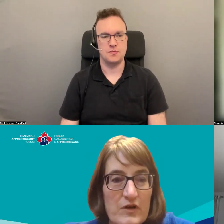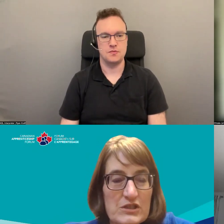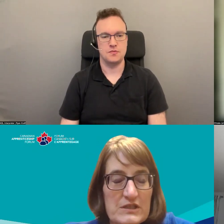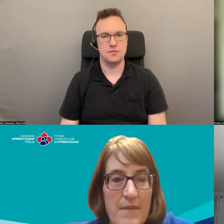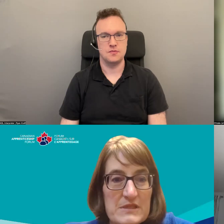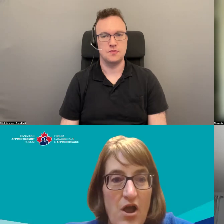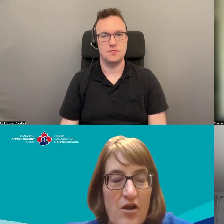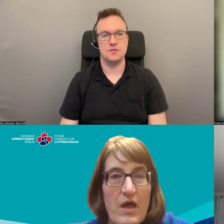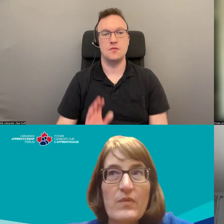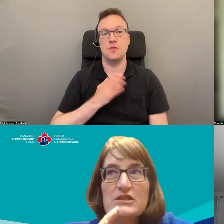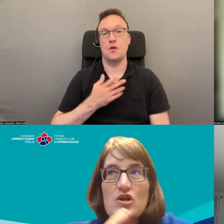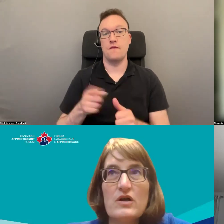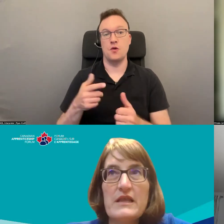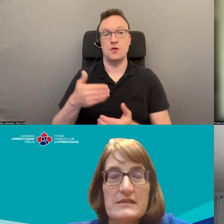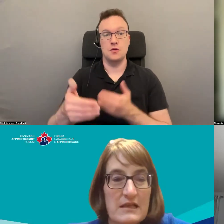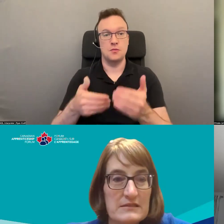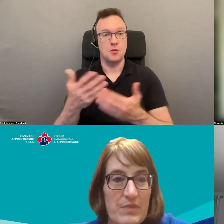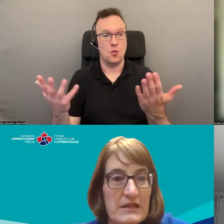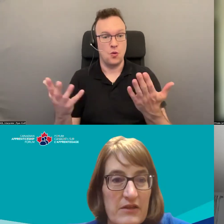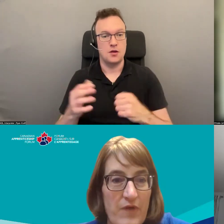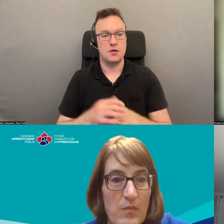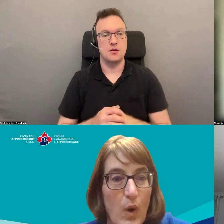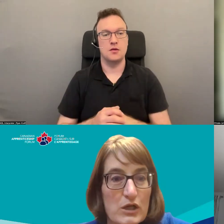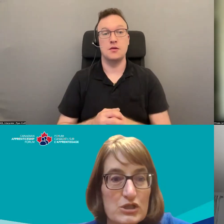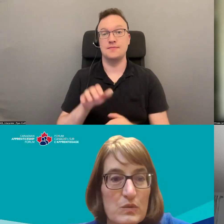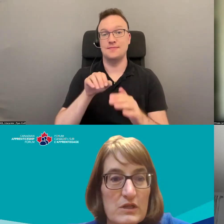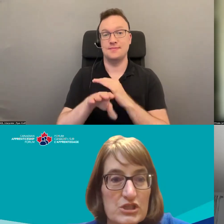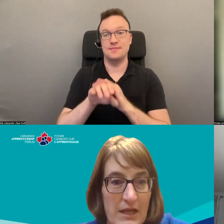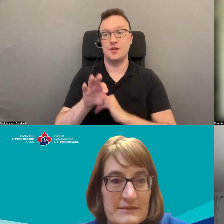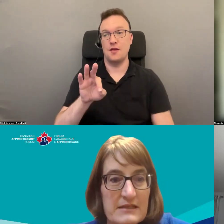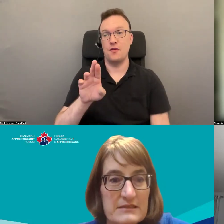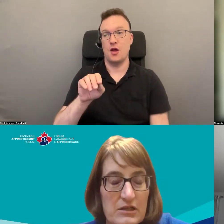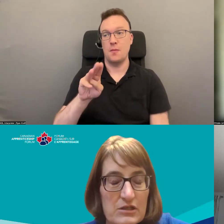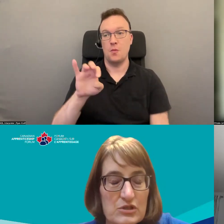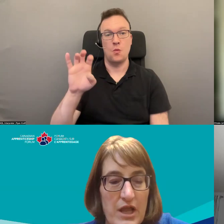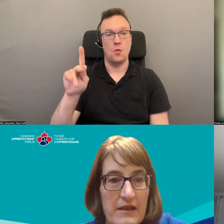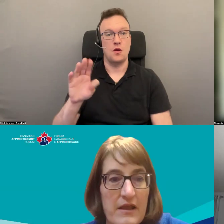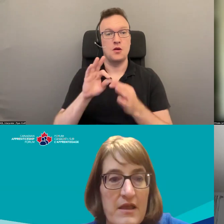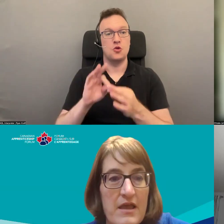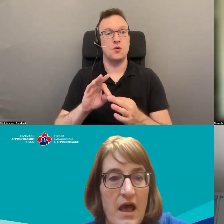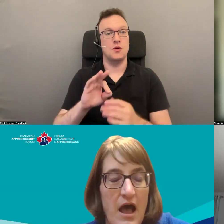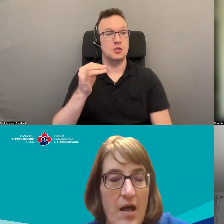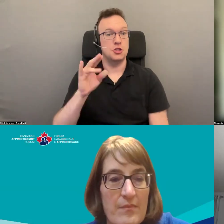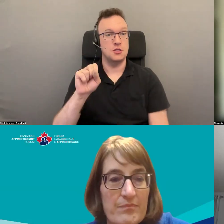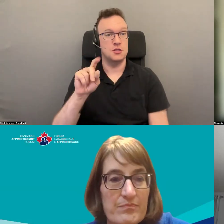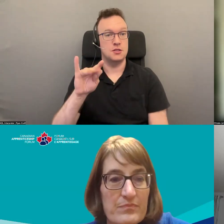Our first steps are that we took the accessibility framework to the Justice, Inclusion,